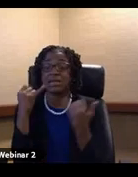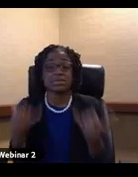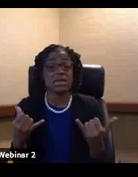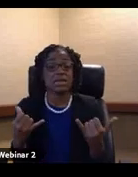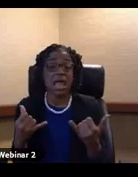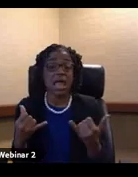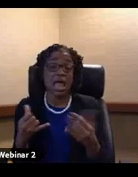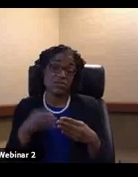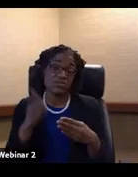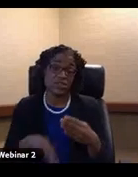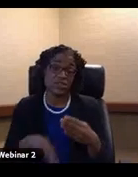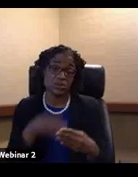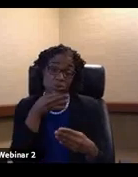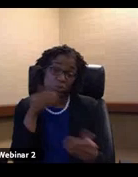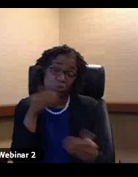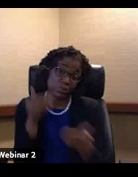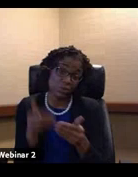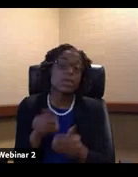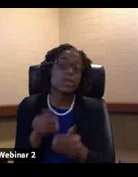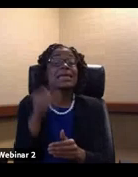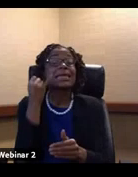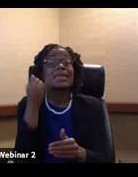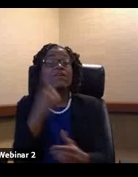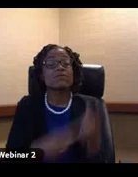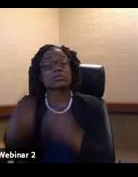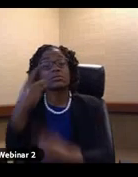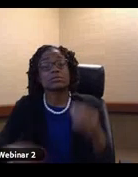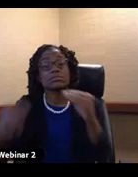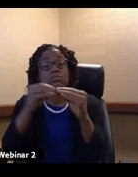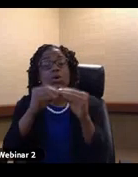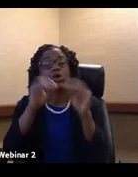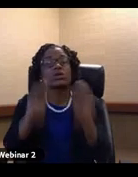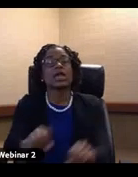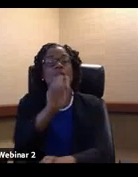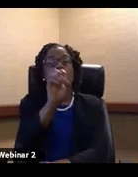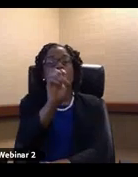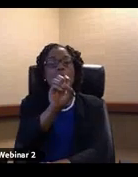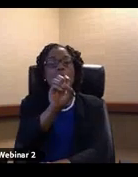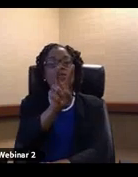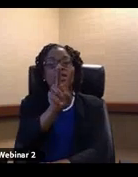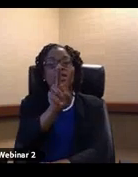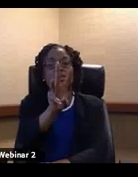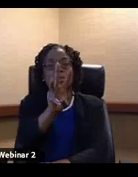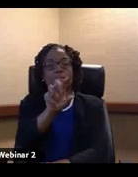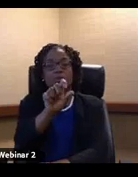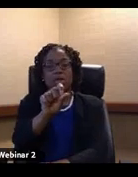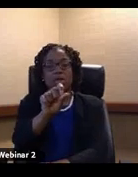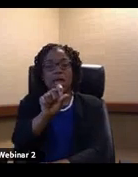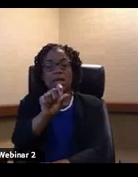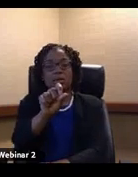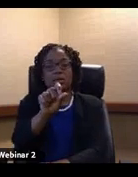I think at this point we have to wrap up. If you have any more questions, please reach out to